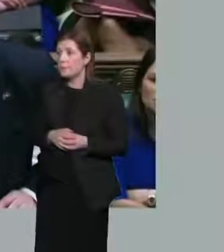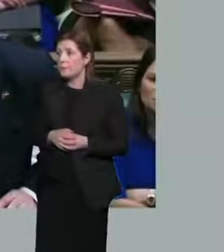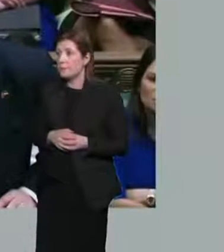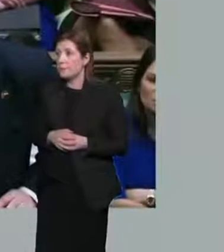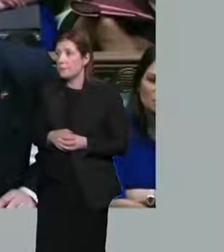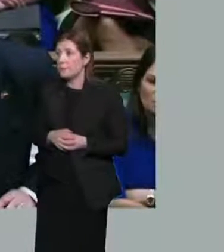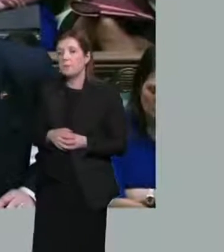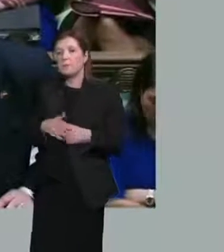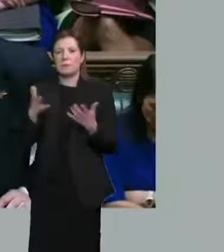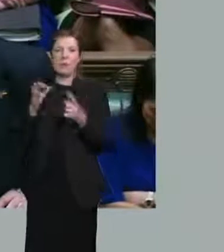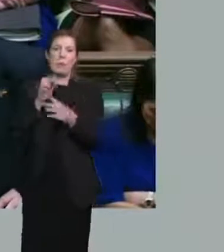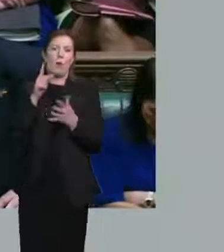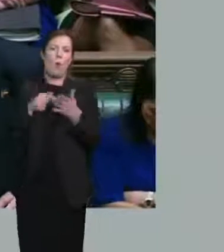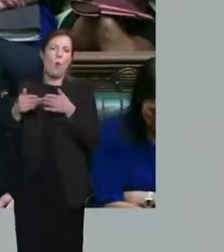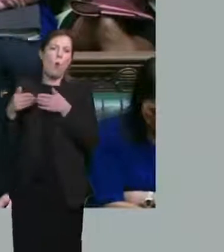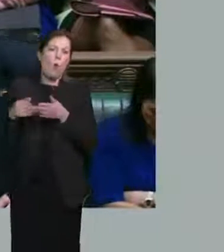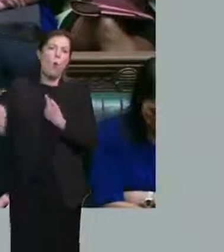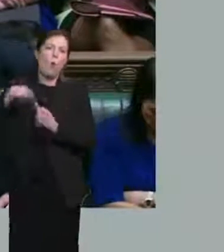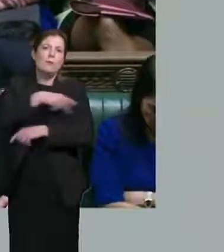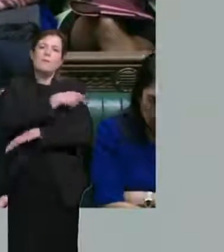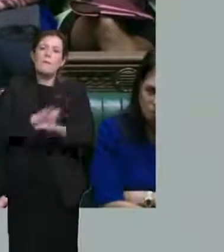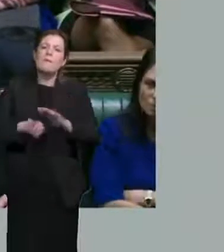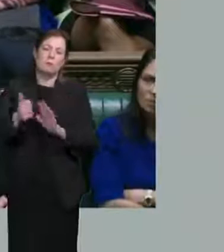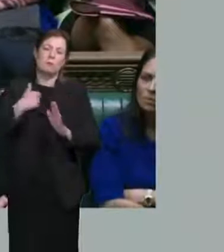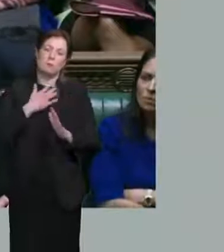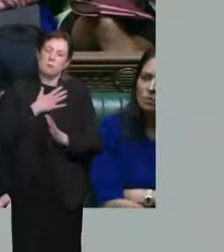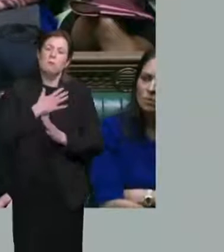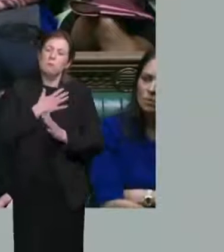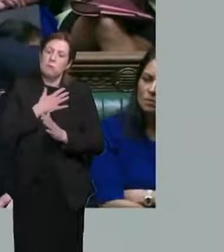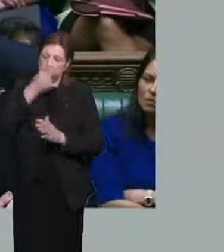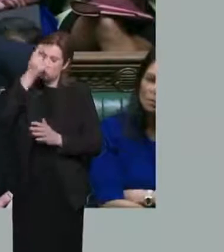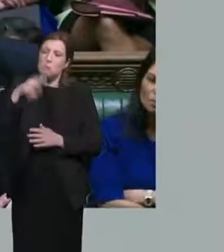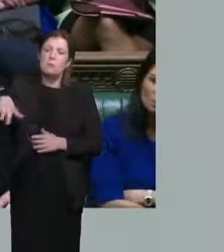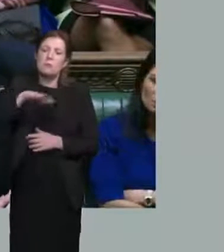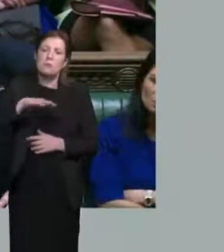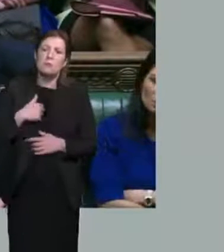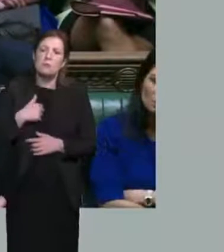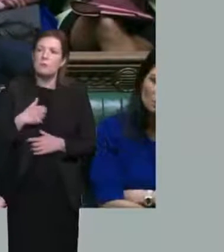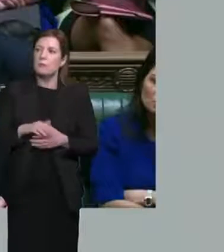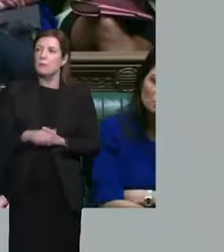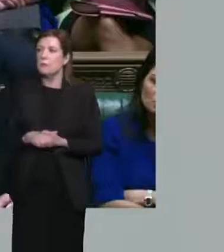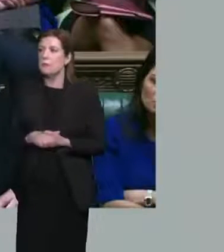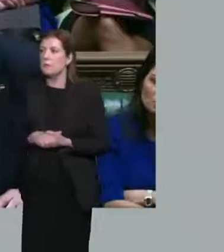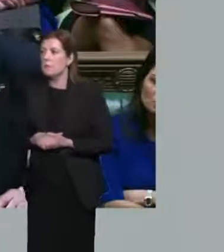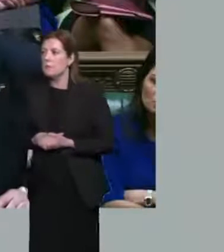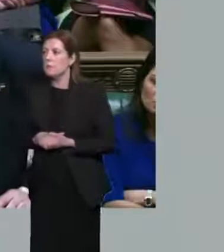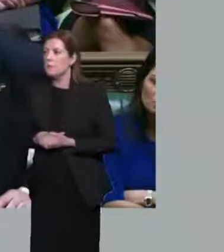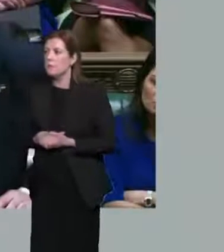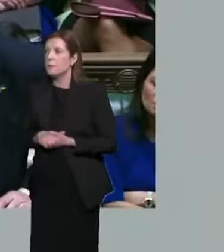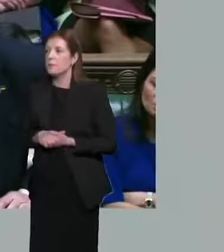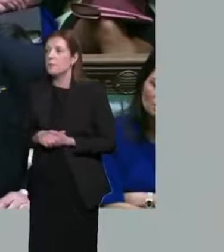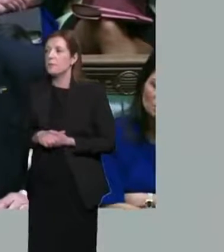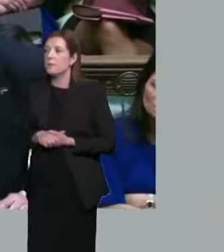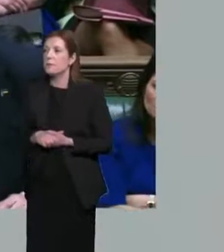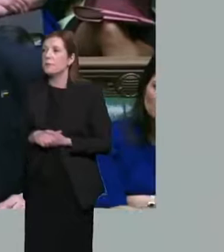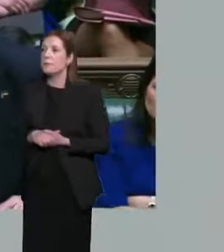case of with the P&O workers, and I've explained to the House what we're doing, and we will. But what we're also doing, Mr. Speaker, is